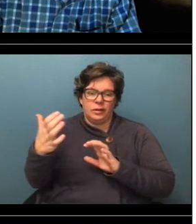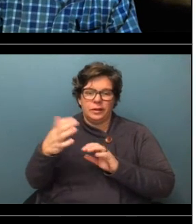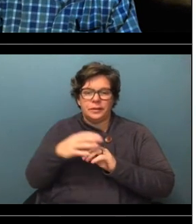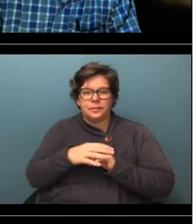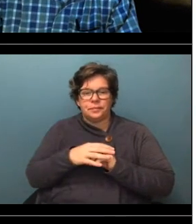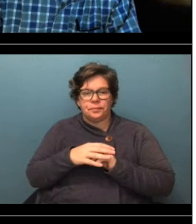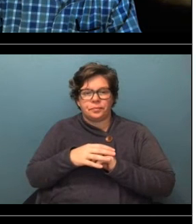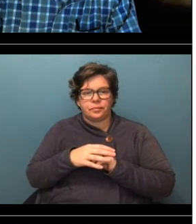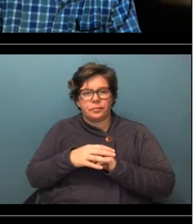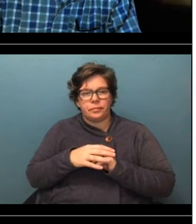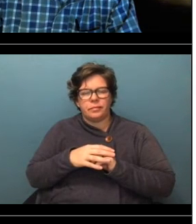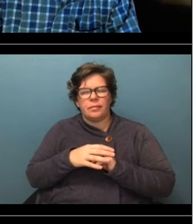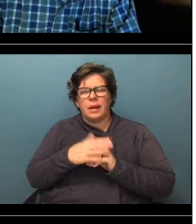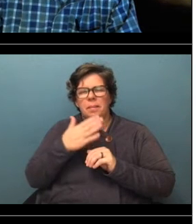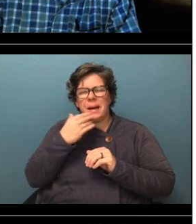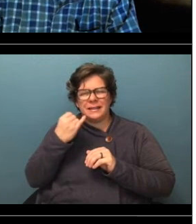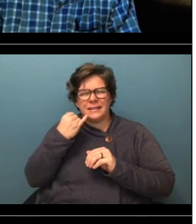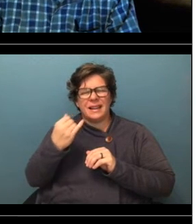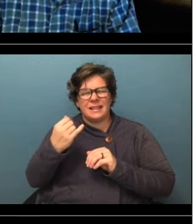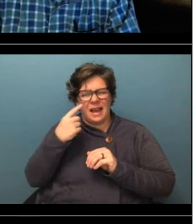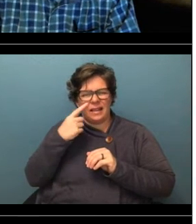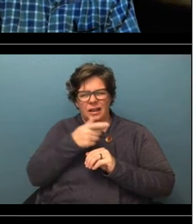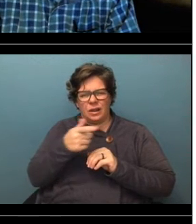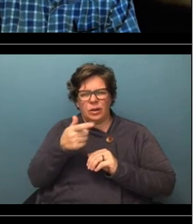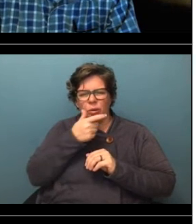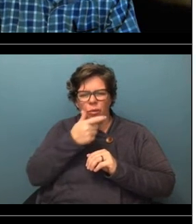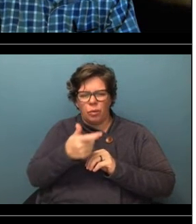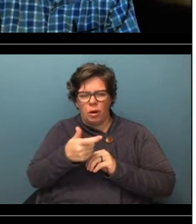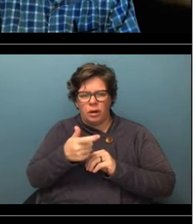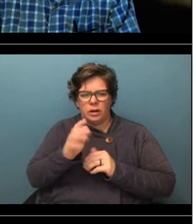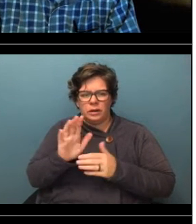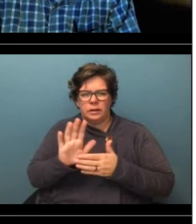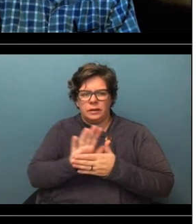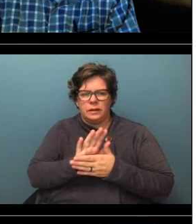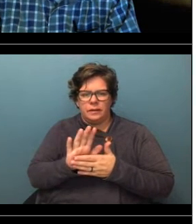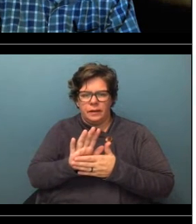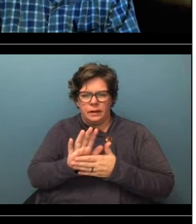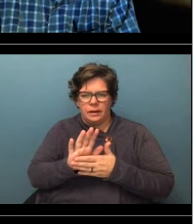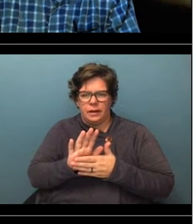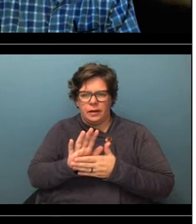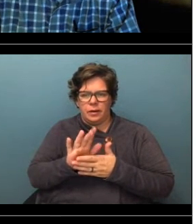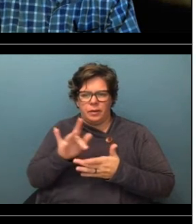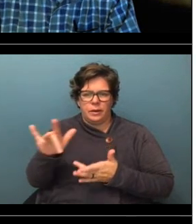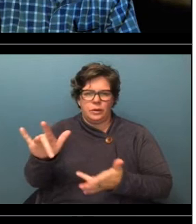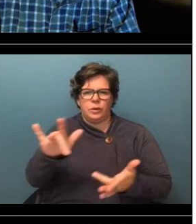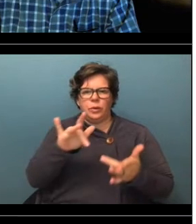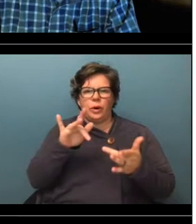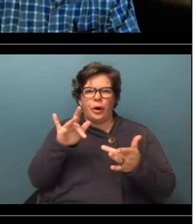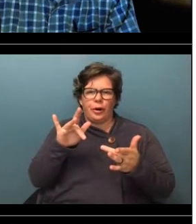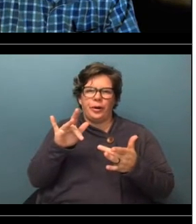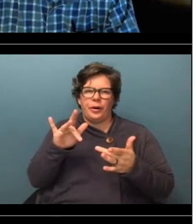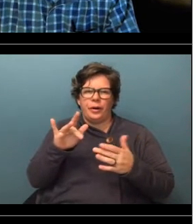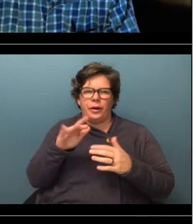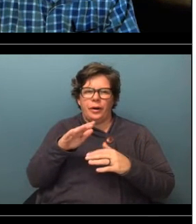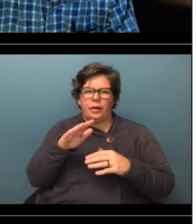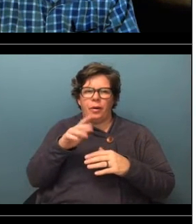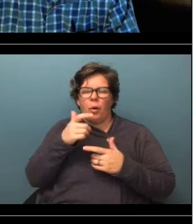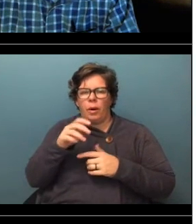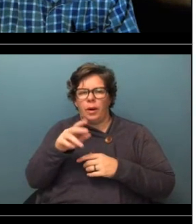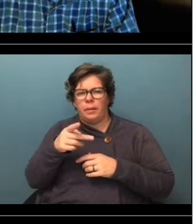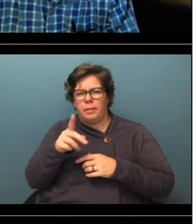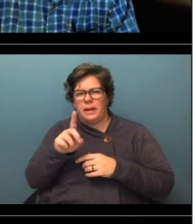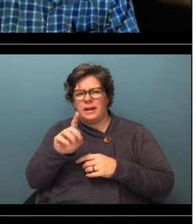probably just direct you to go ahead and complete this tour on the PDF